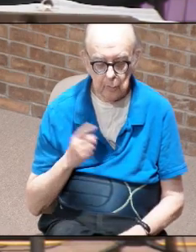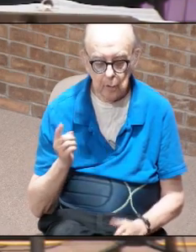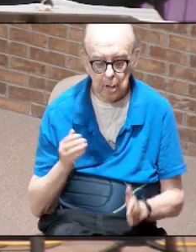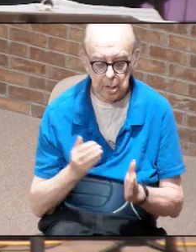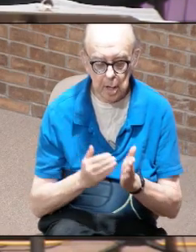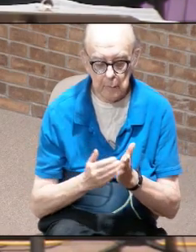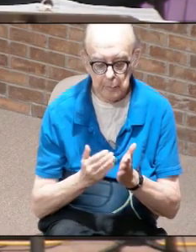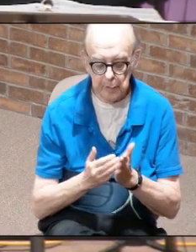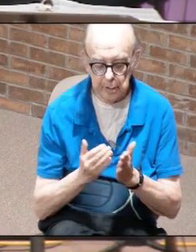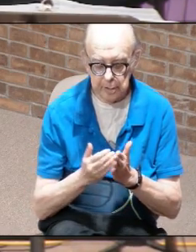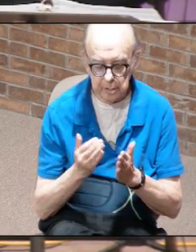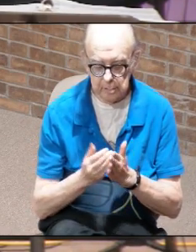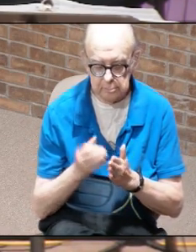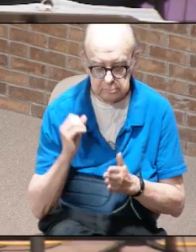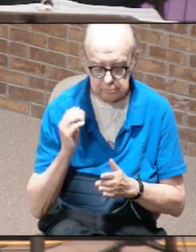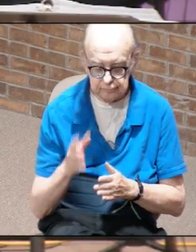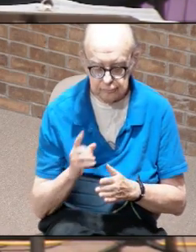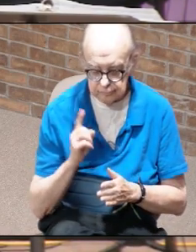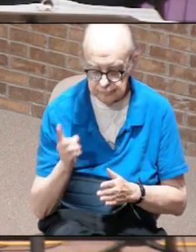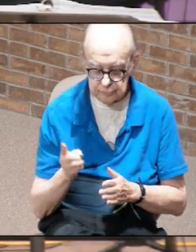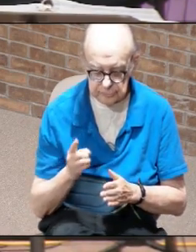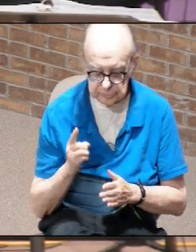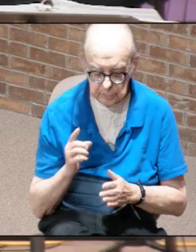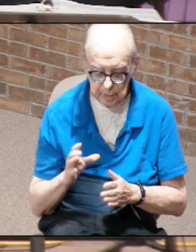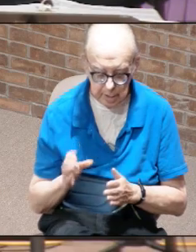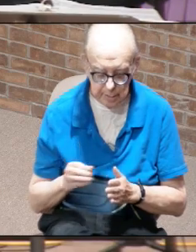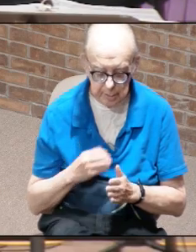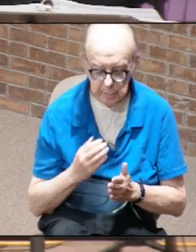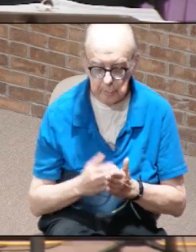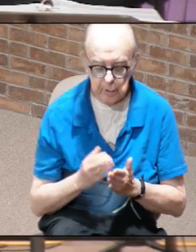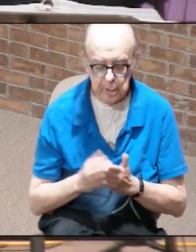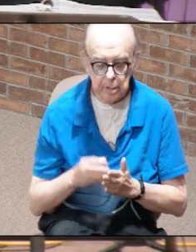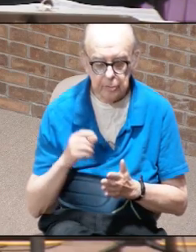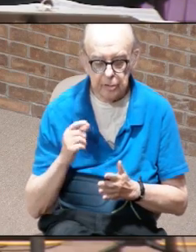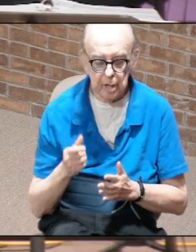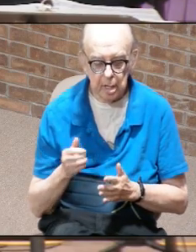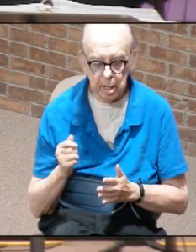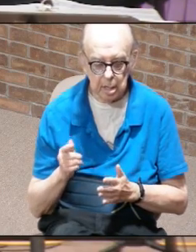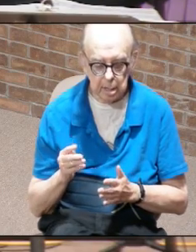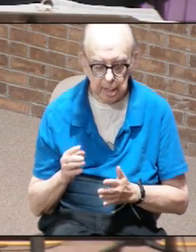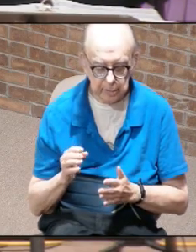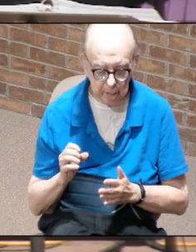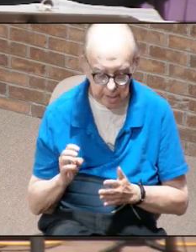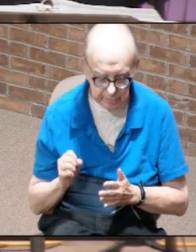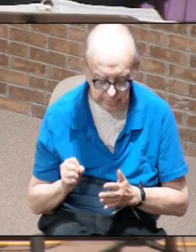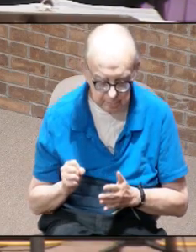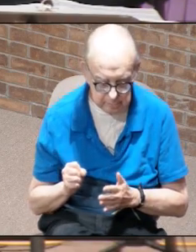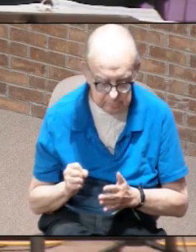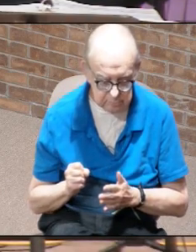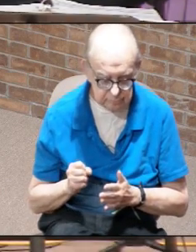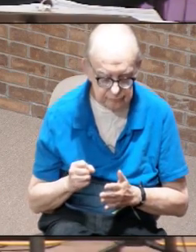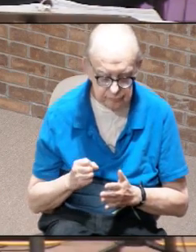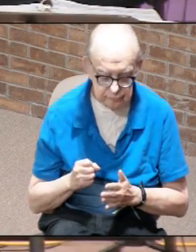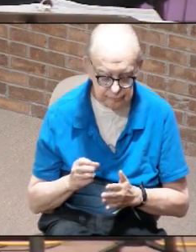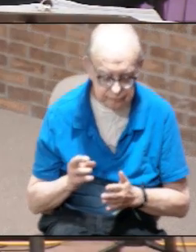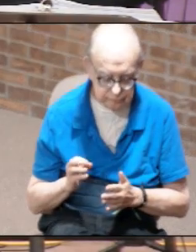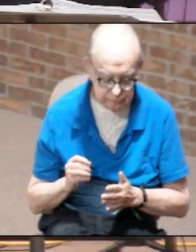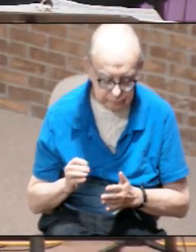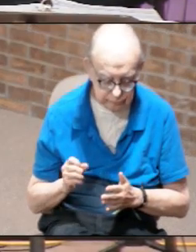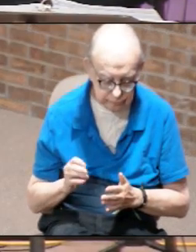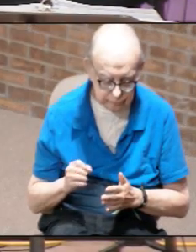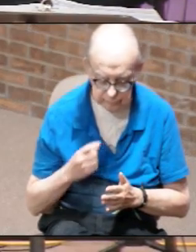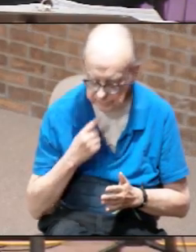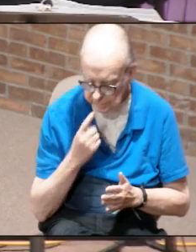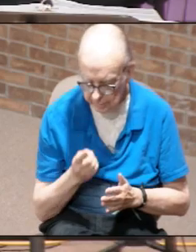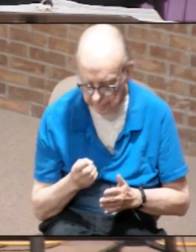suns. It is one of 100 billion galaxies." And then Teddy Roosevelt would turn